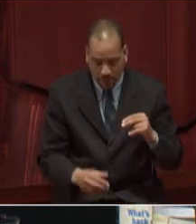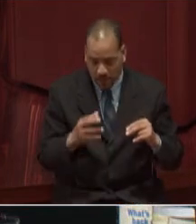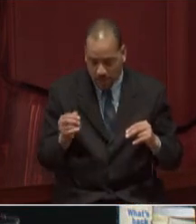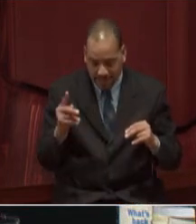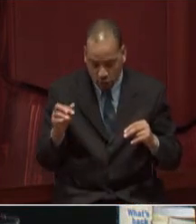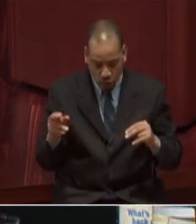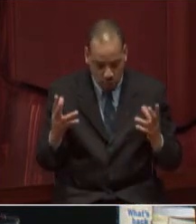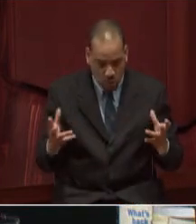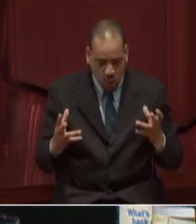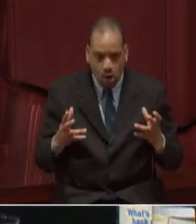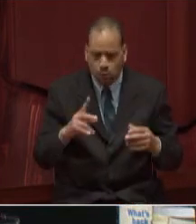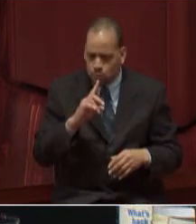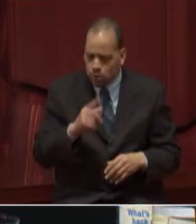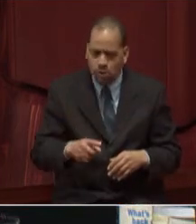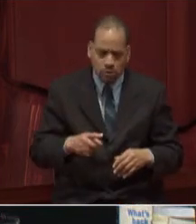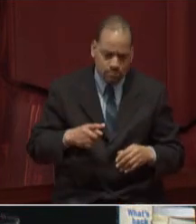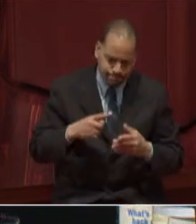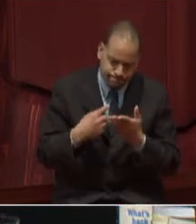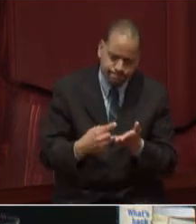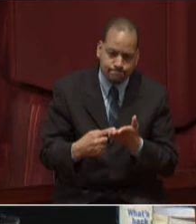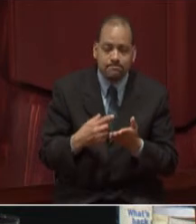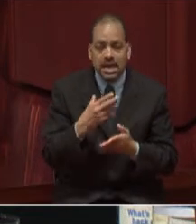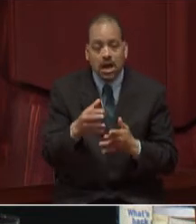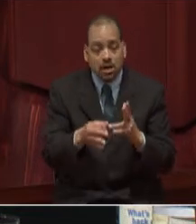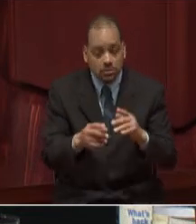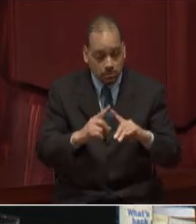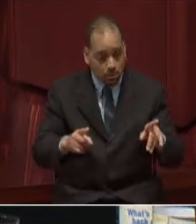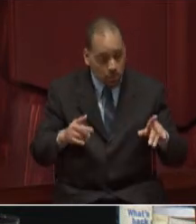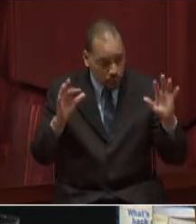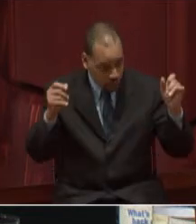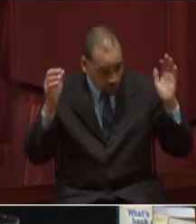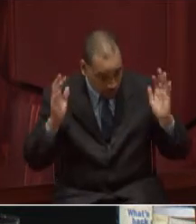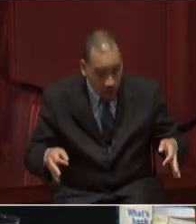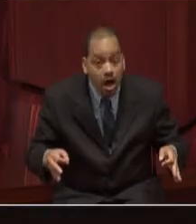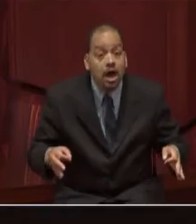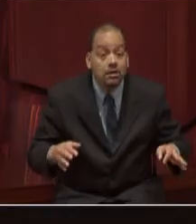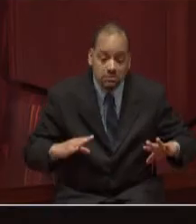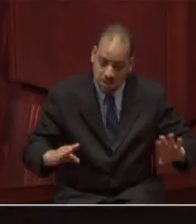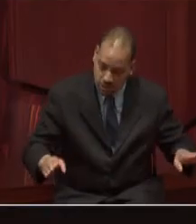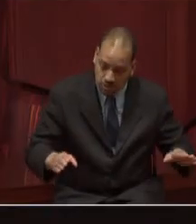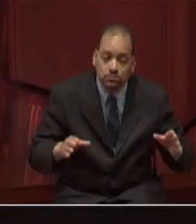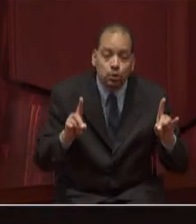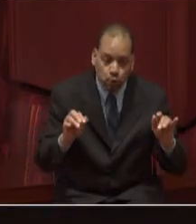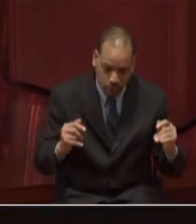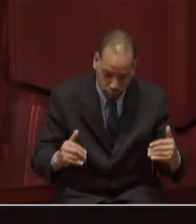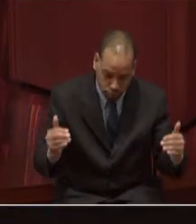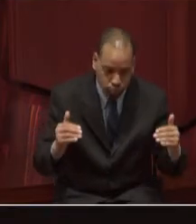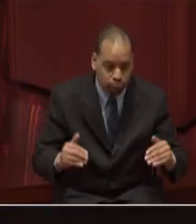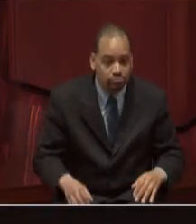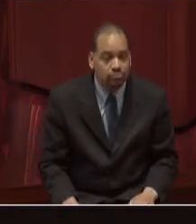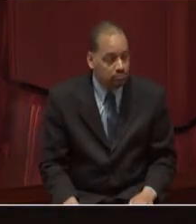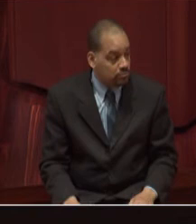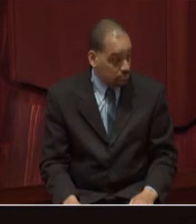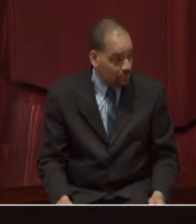fierce debate and real options, but then they wanted loyalty once you've made a decision. I think we're needing to sort of wrap this up, so I'd love to get